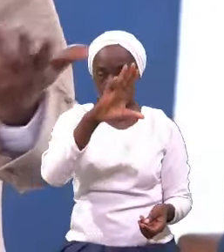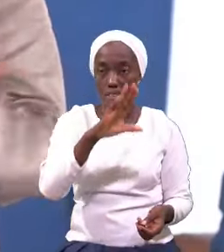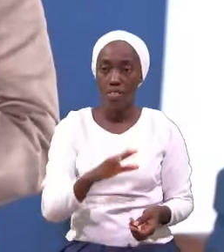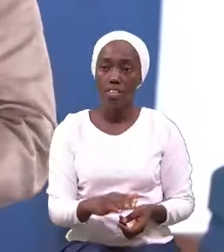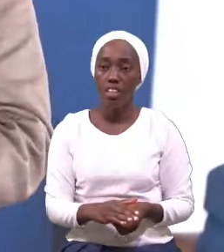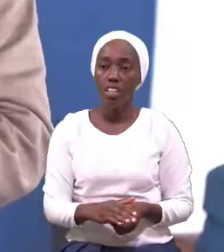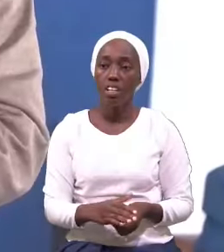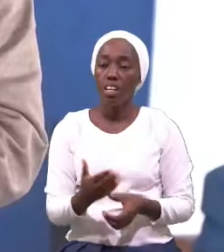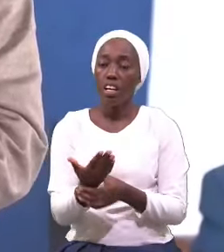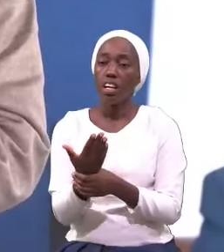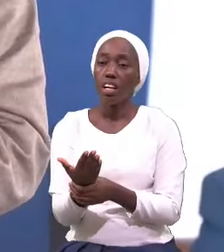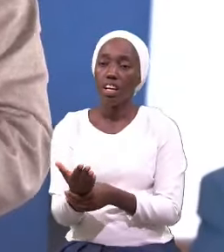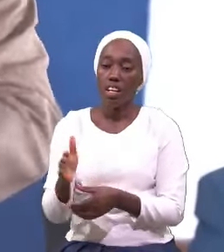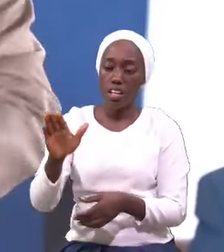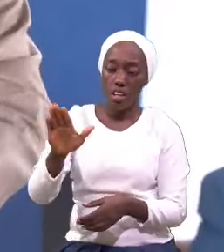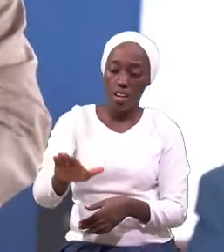lay hands on them.